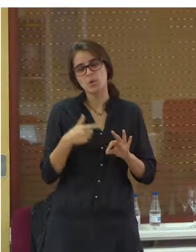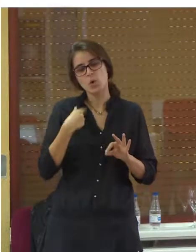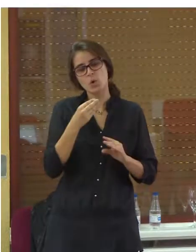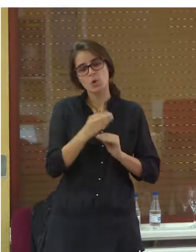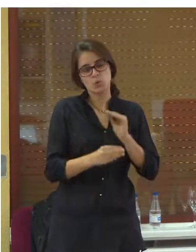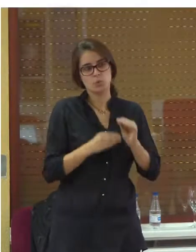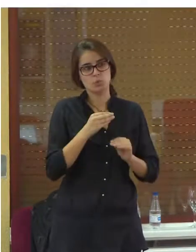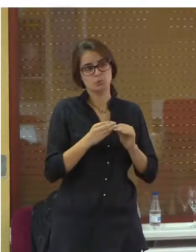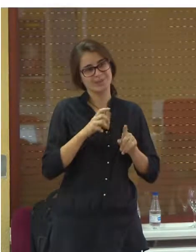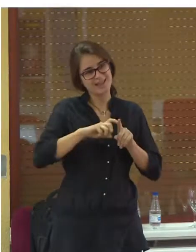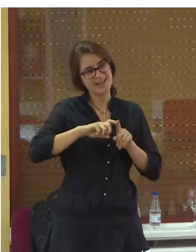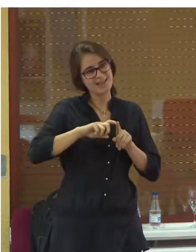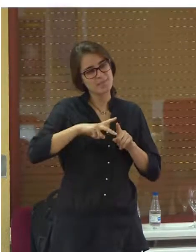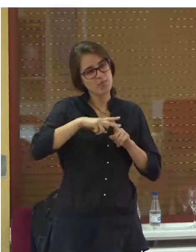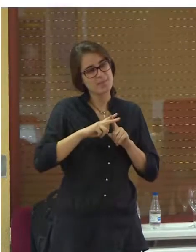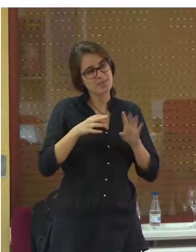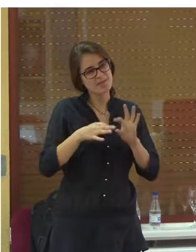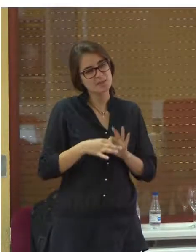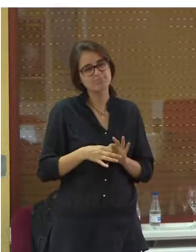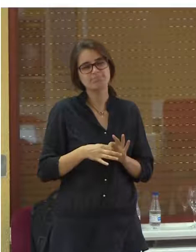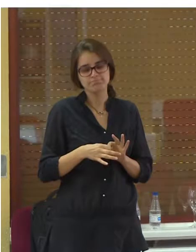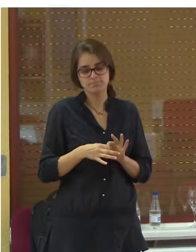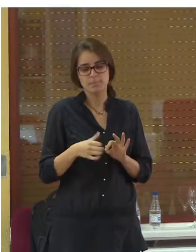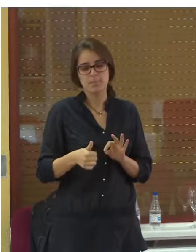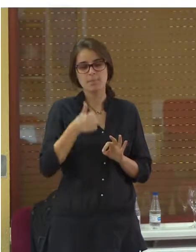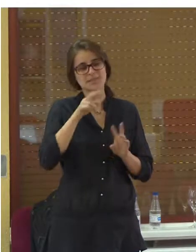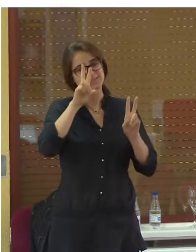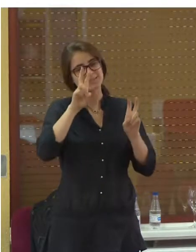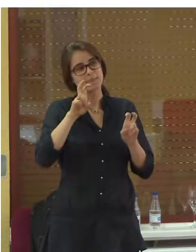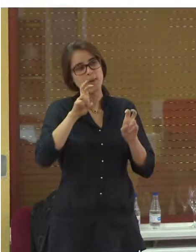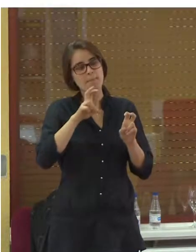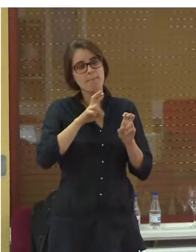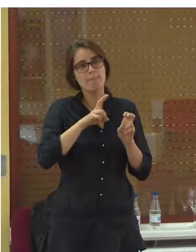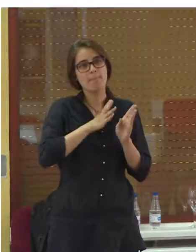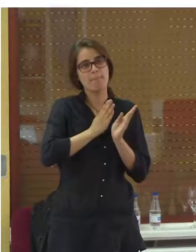In terms of the usability of these type of tools,